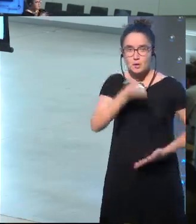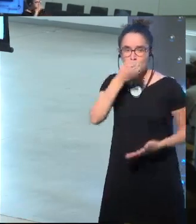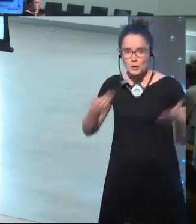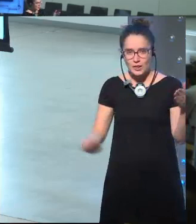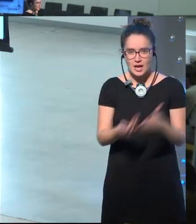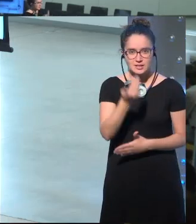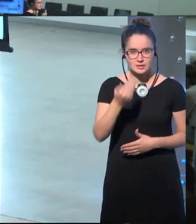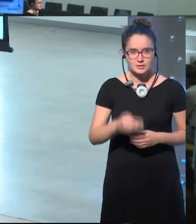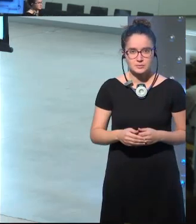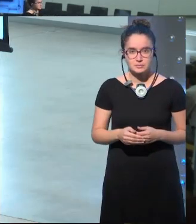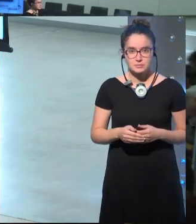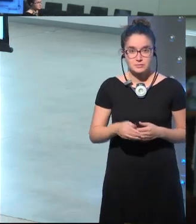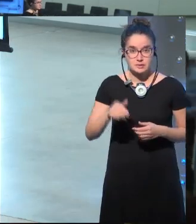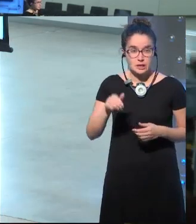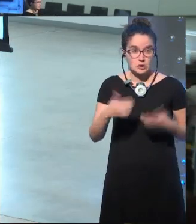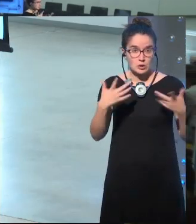I welcome.